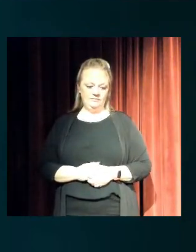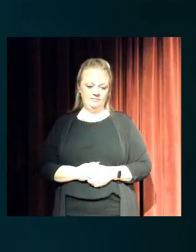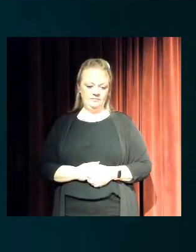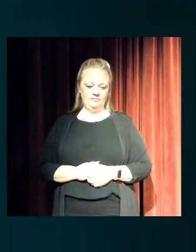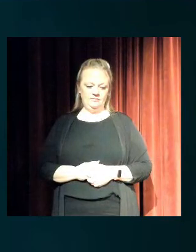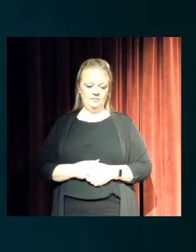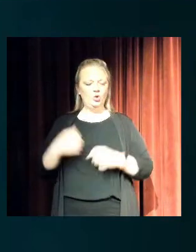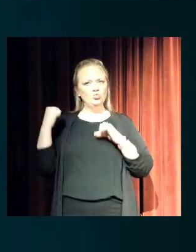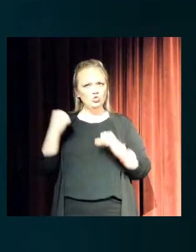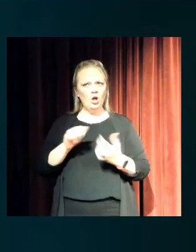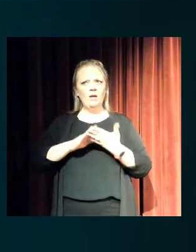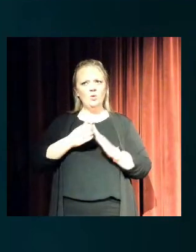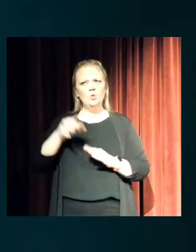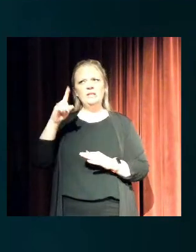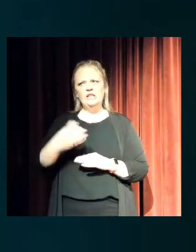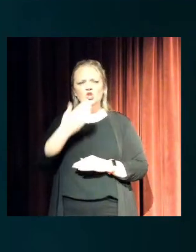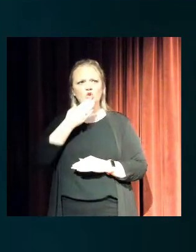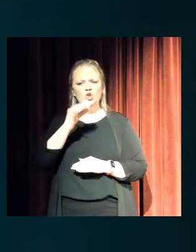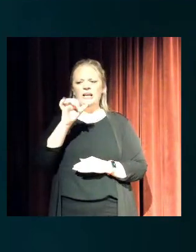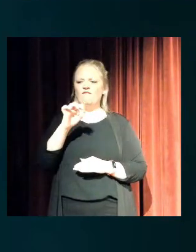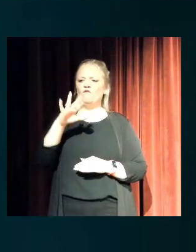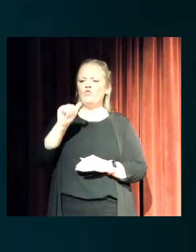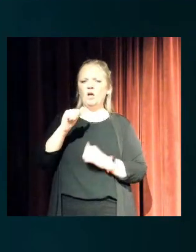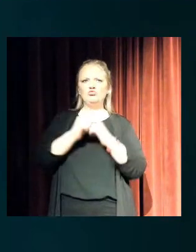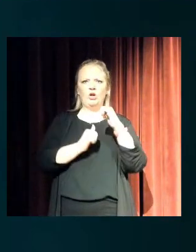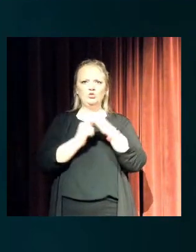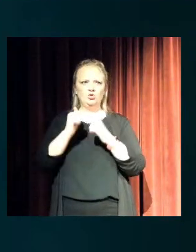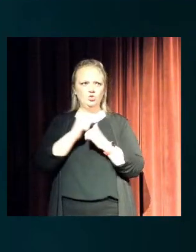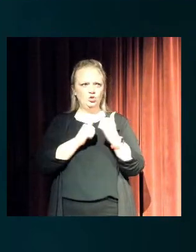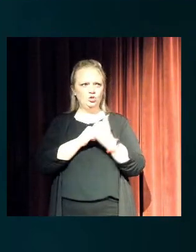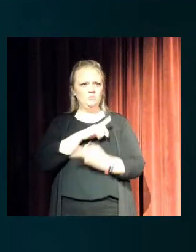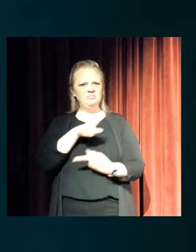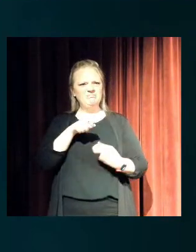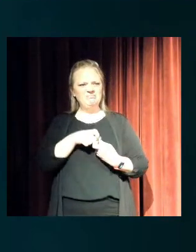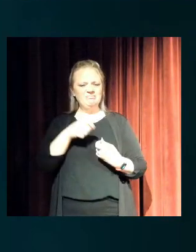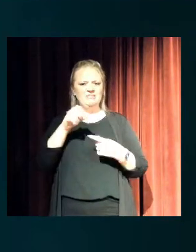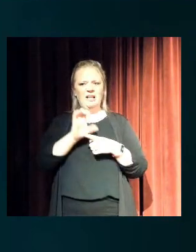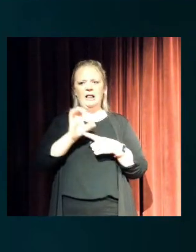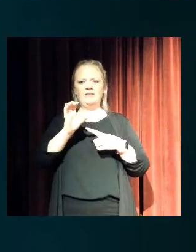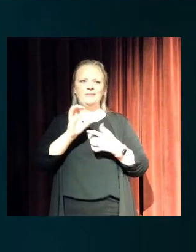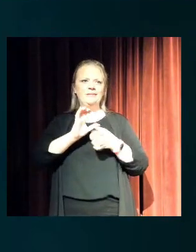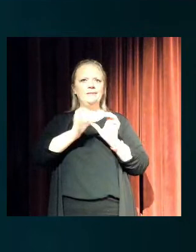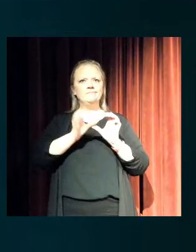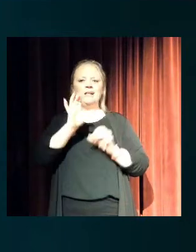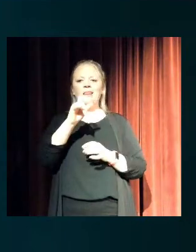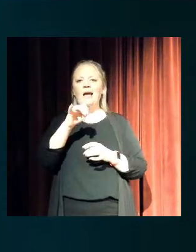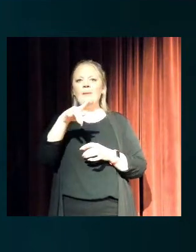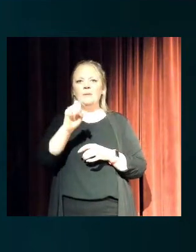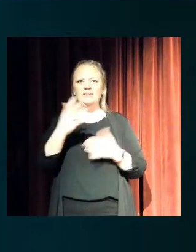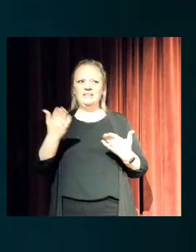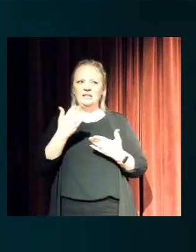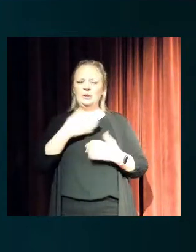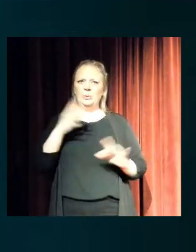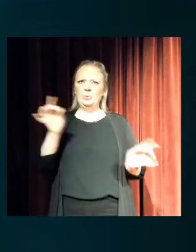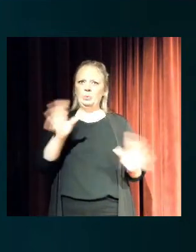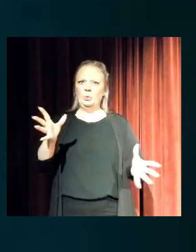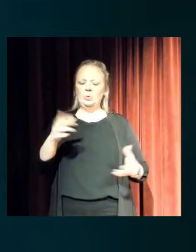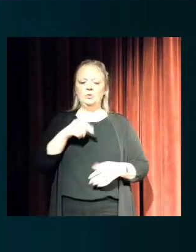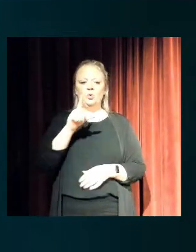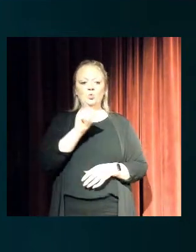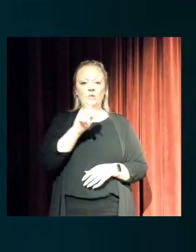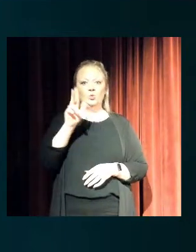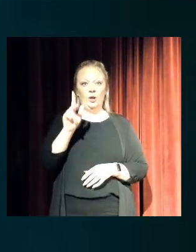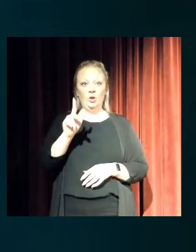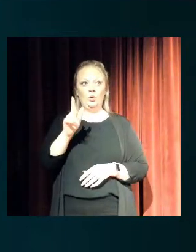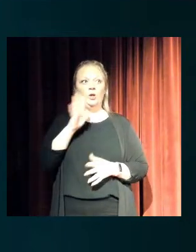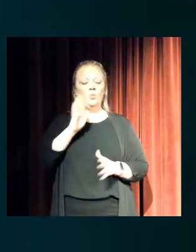Now, strong communities need good infrastructure, especially in a climate that takes a toll on them. That's why in 2023, we